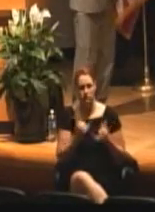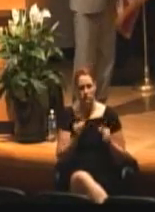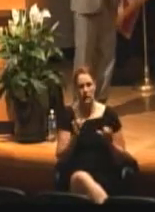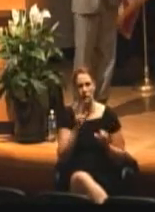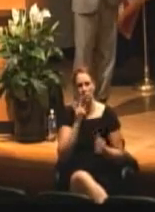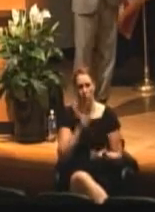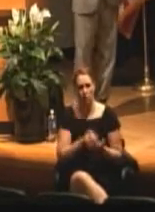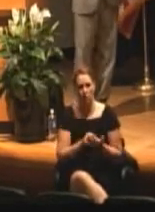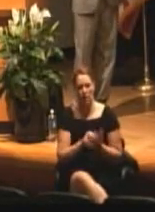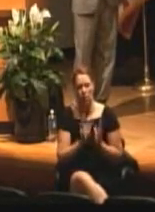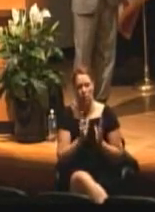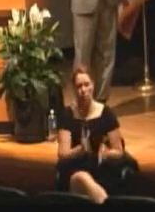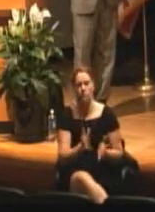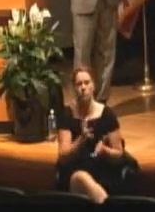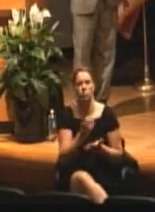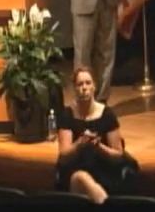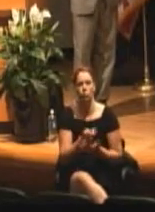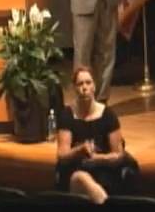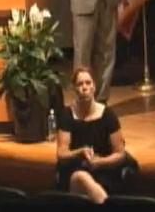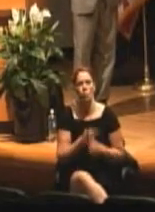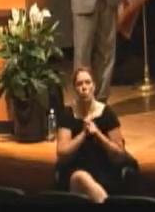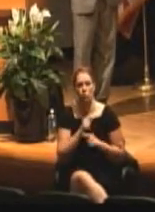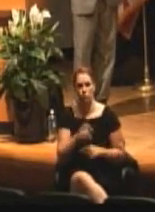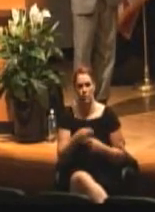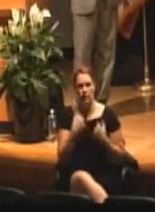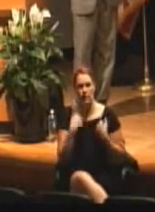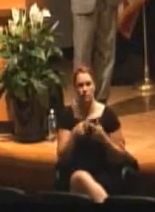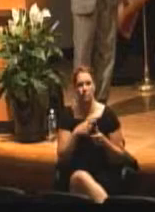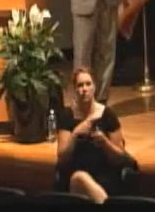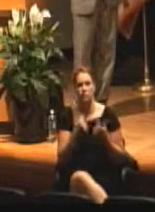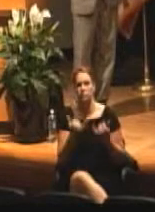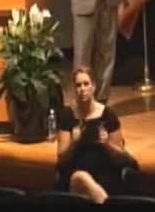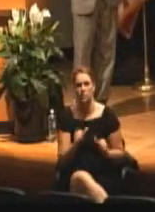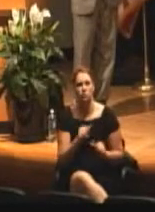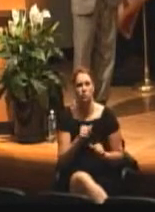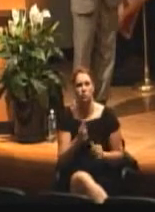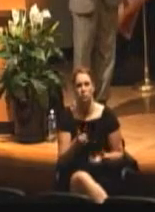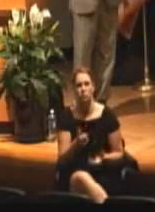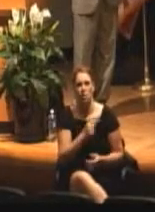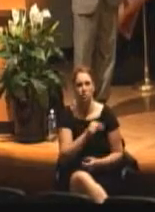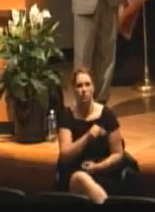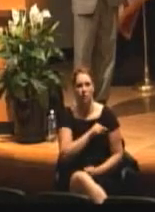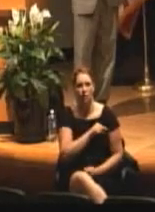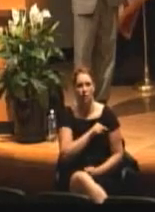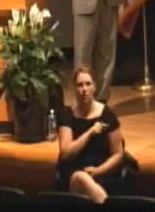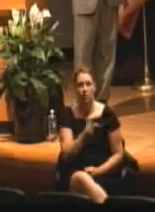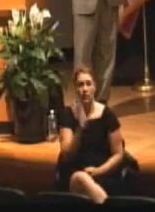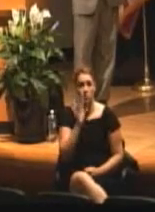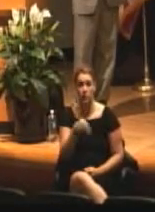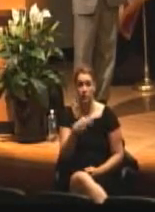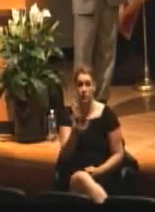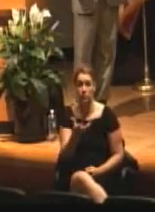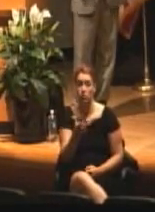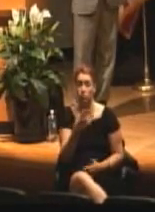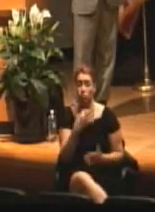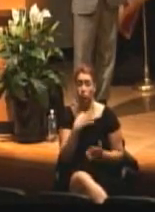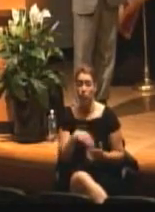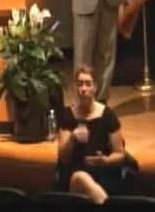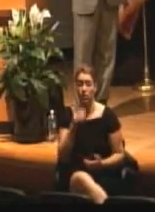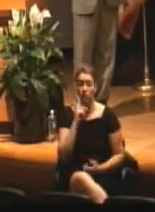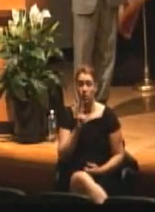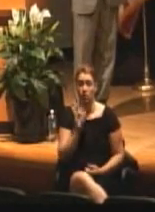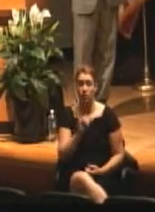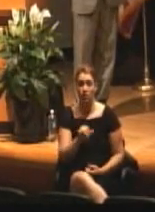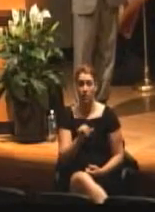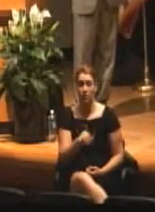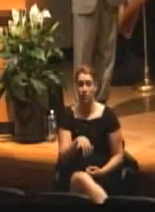remaining loan that you need and just still qualify it off of the same credit score and income. I mean, they'll give you credit for the down payment cash. Basically, it's going to be gift